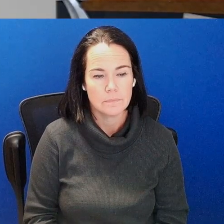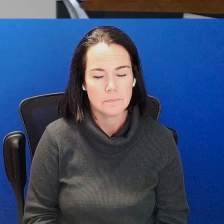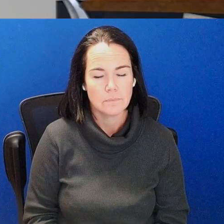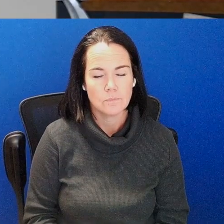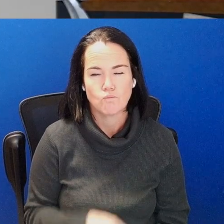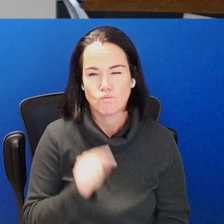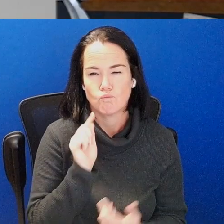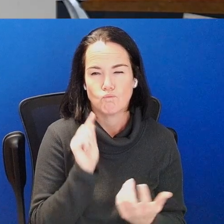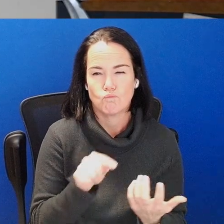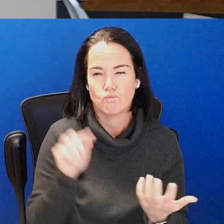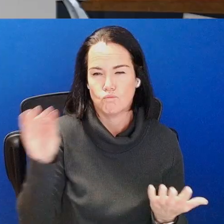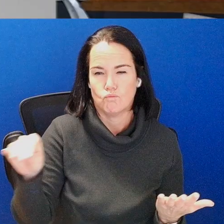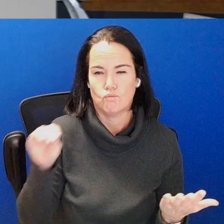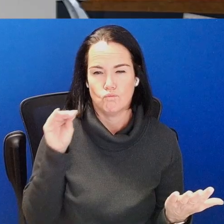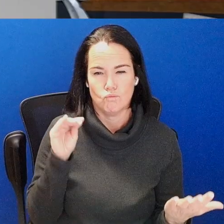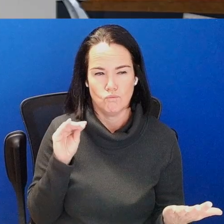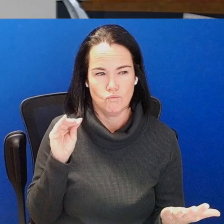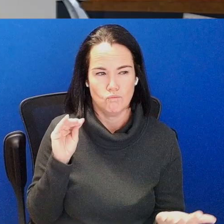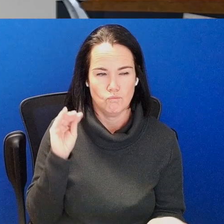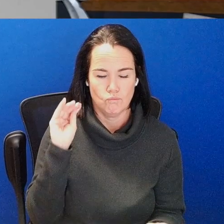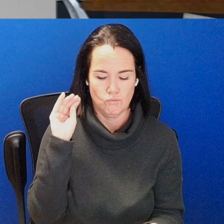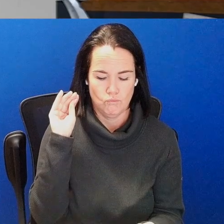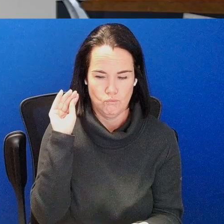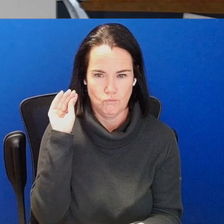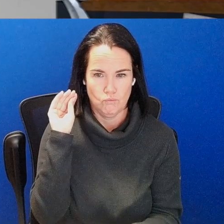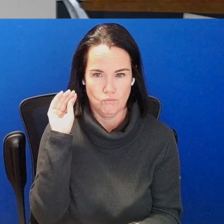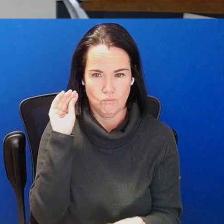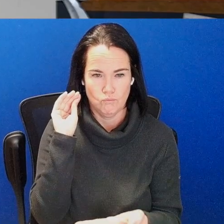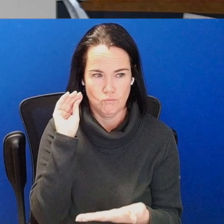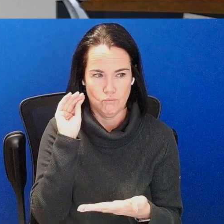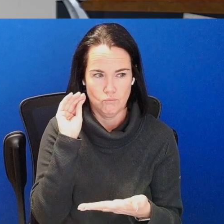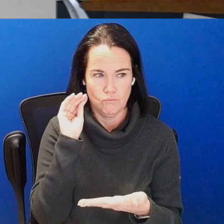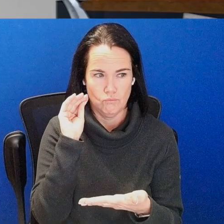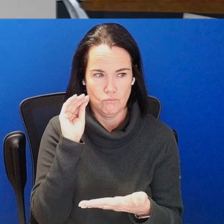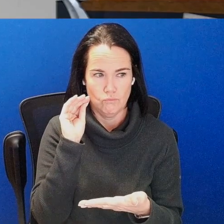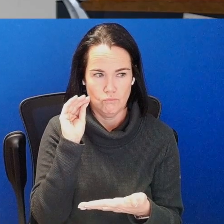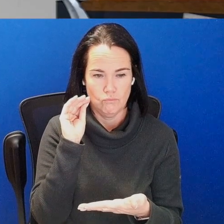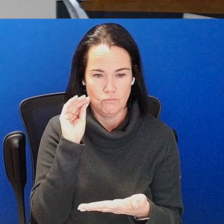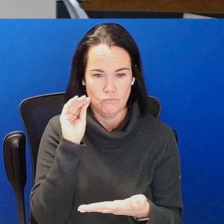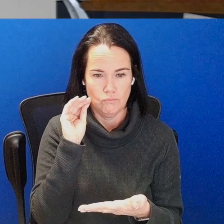And then you are going to go